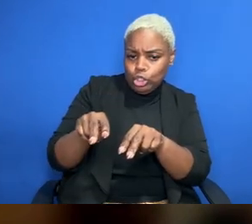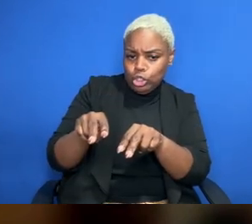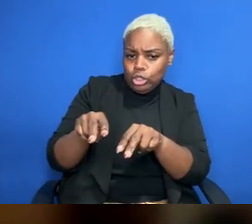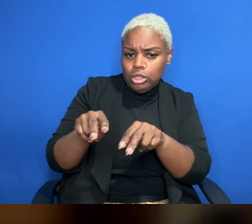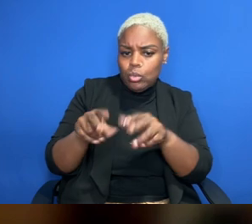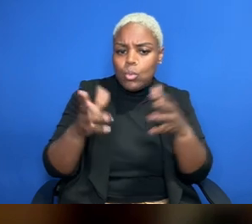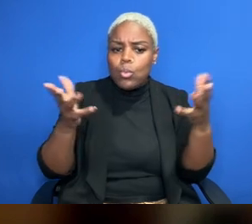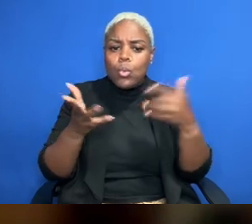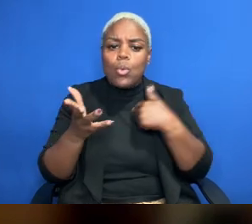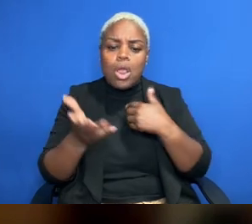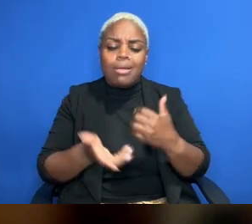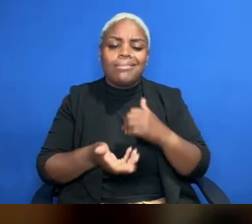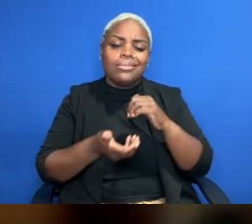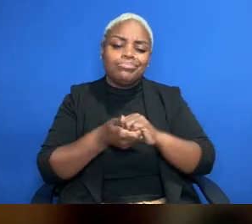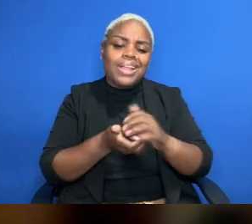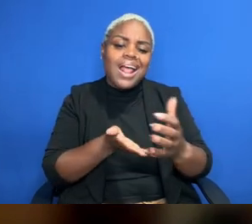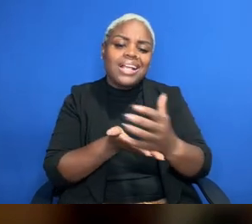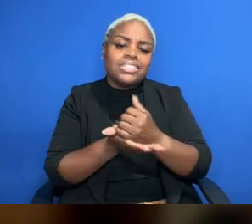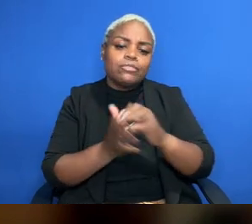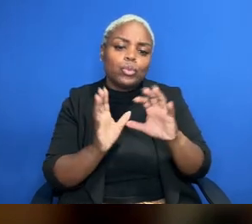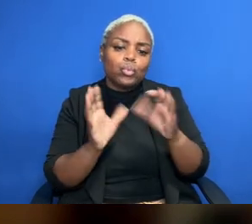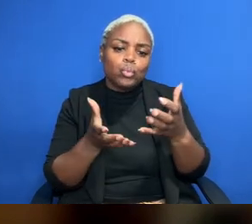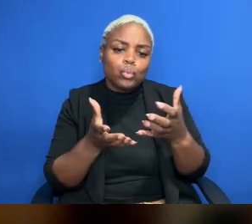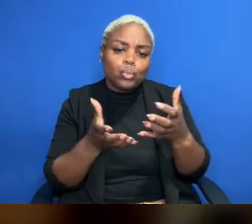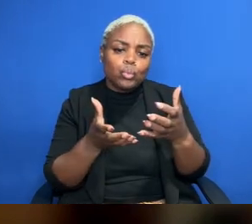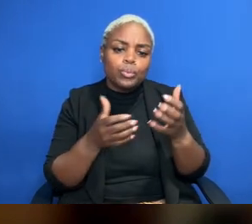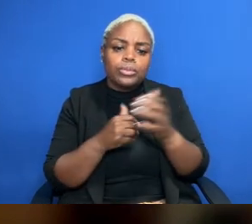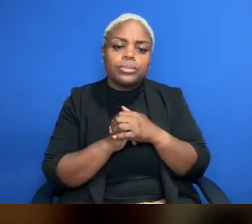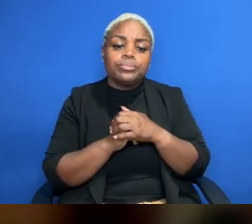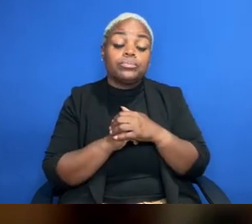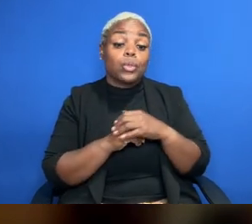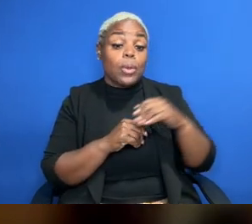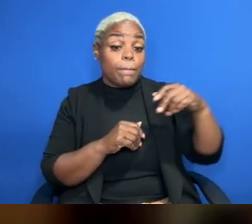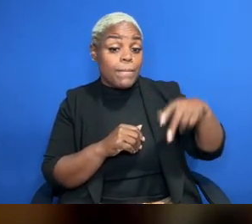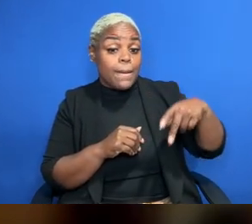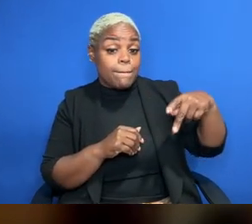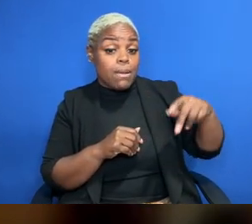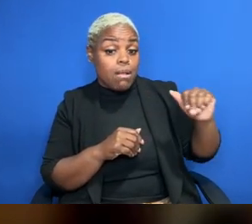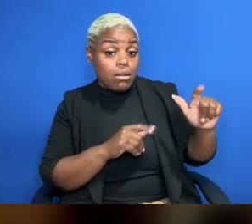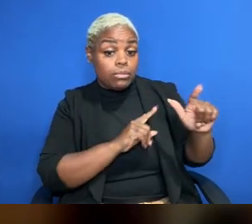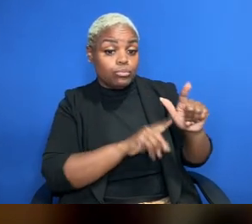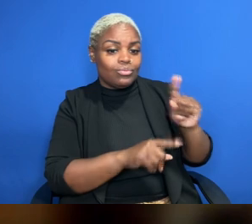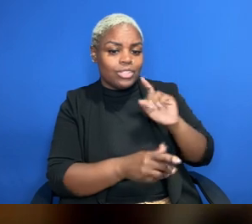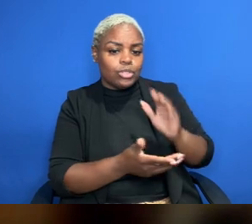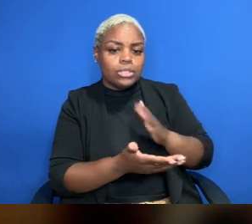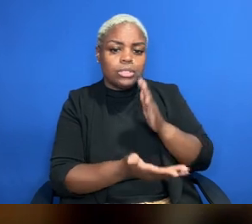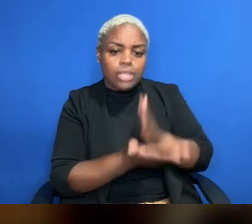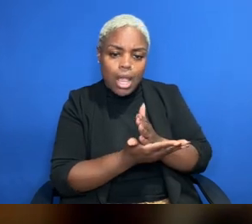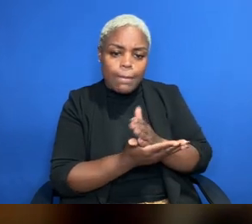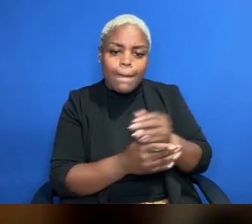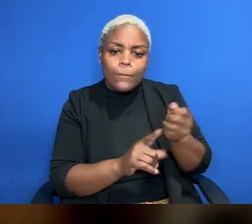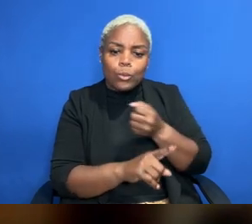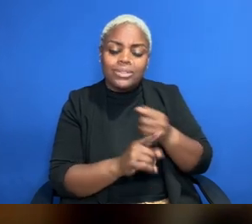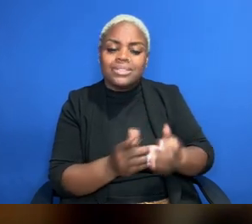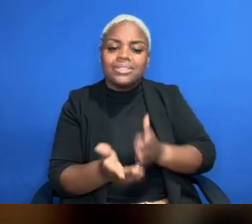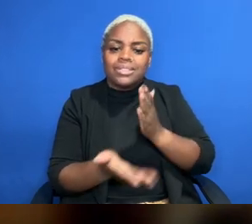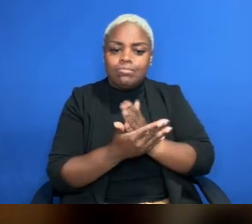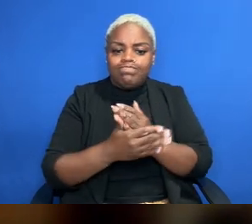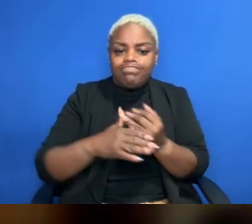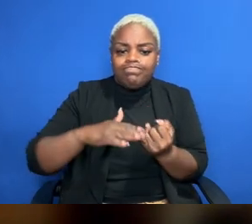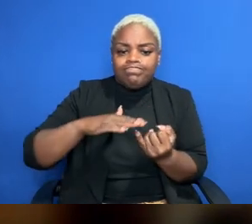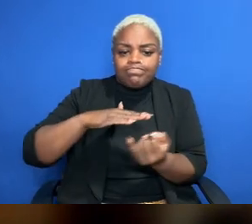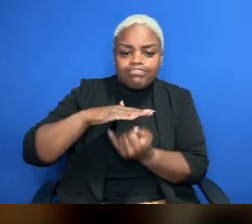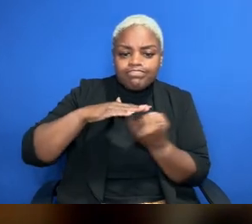we've really got to look at what we're going to do as a collective group, and PAL is there to stop the abuse, to stop